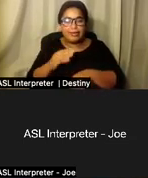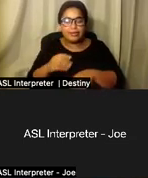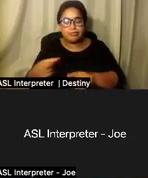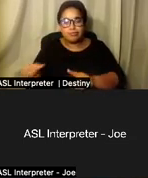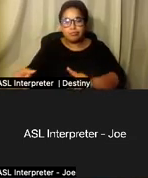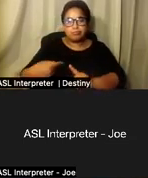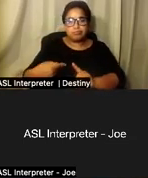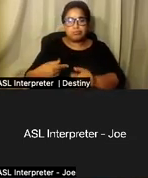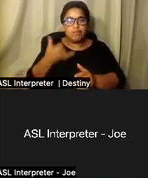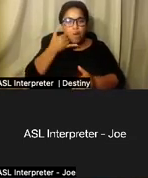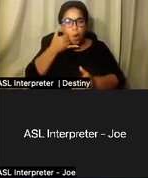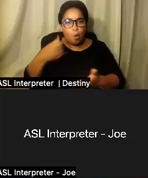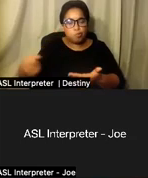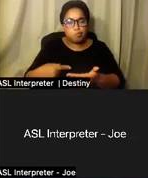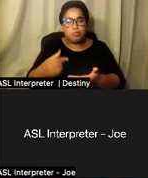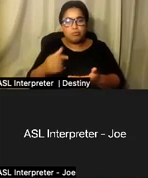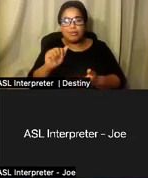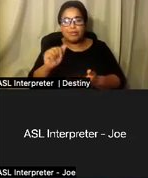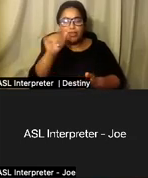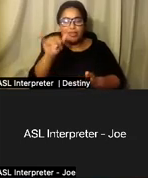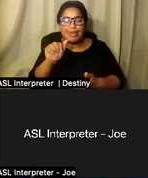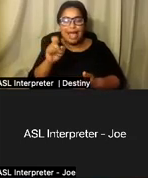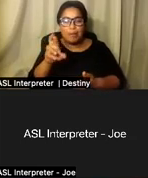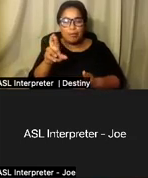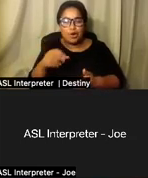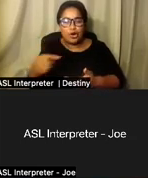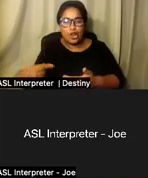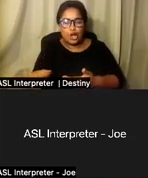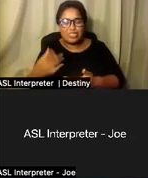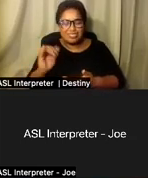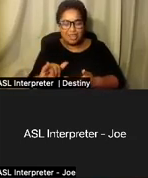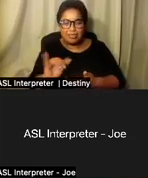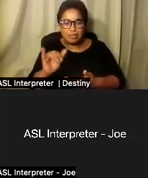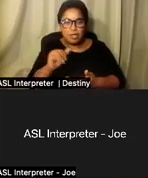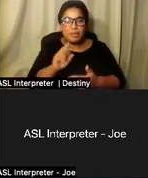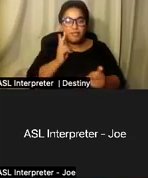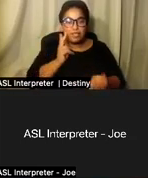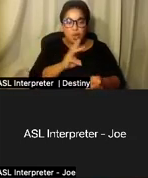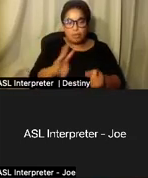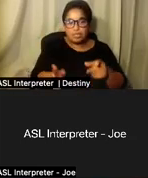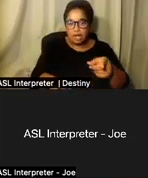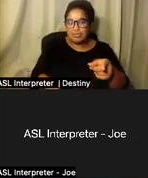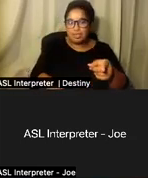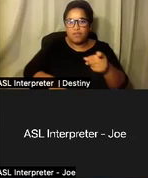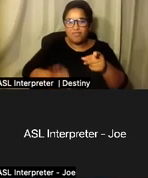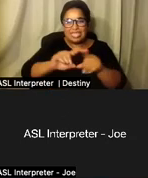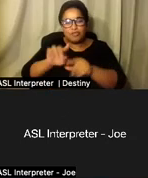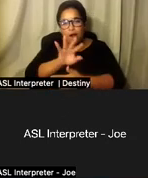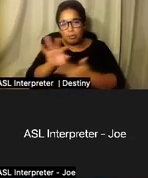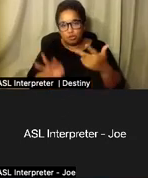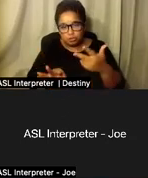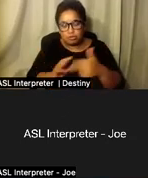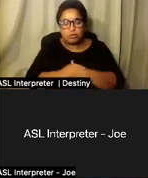to your phone. You can go to earthquake.ca.gov to learn about all these different options. And the key thing is that also